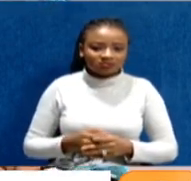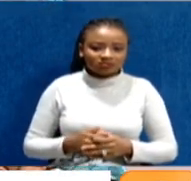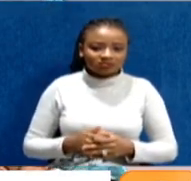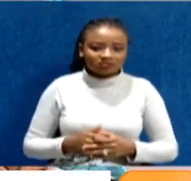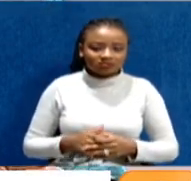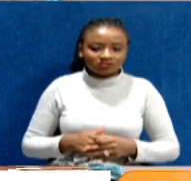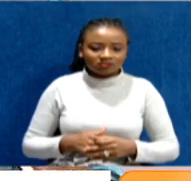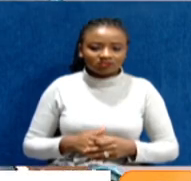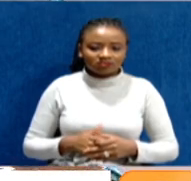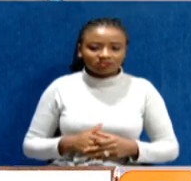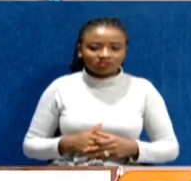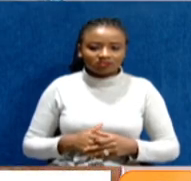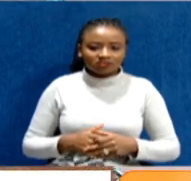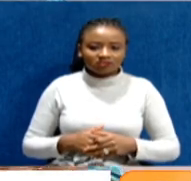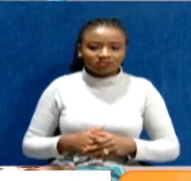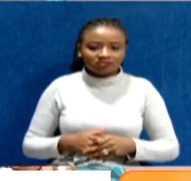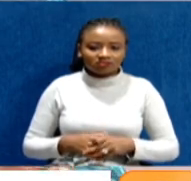but